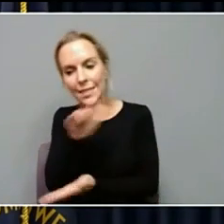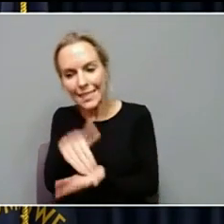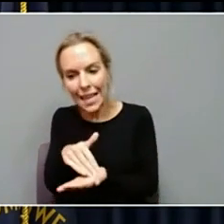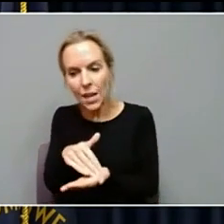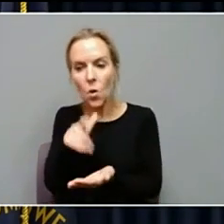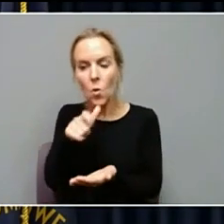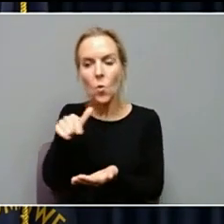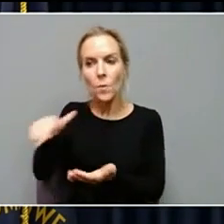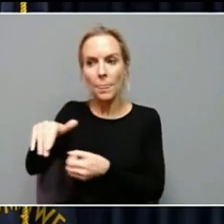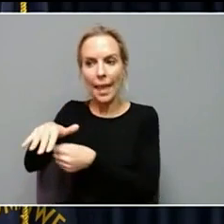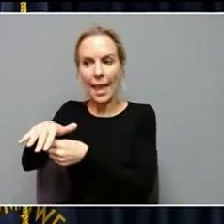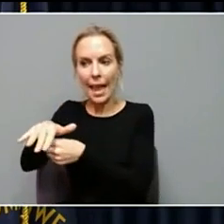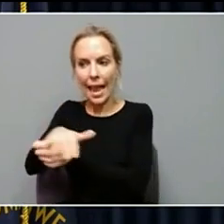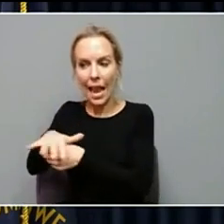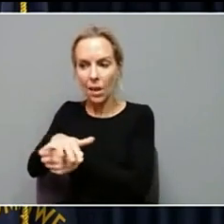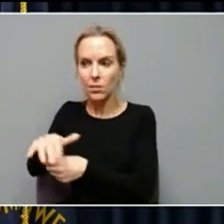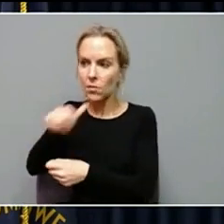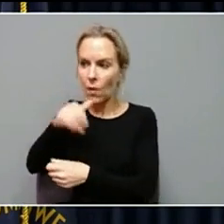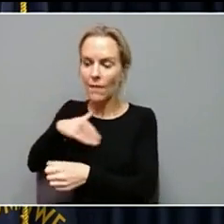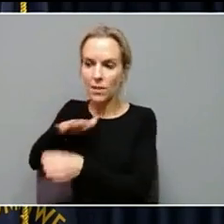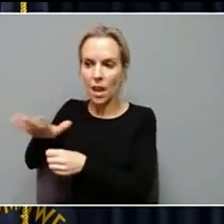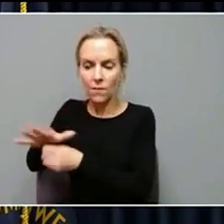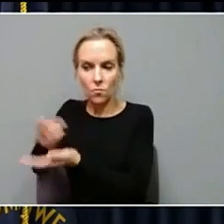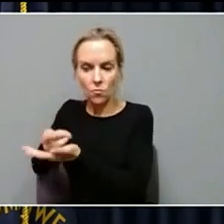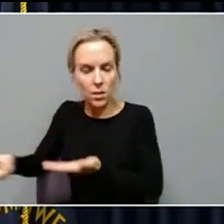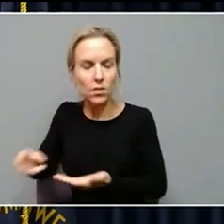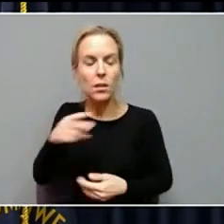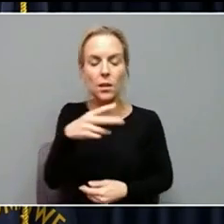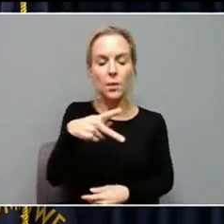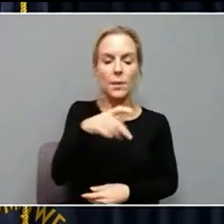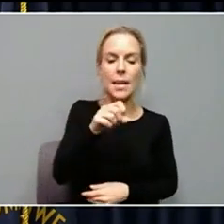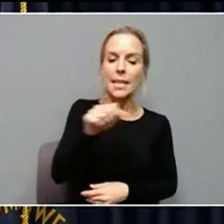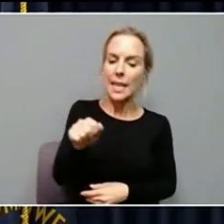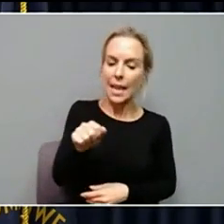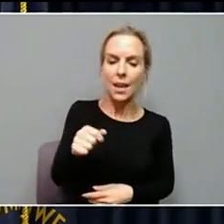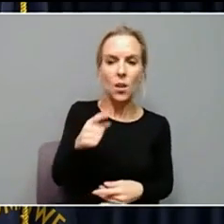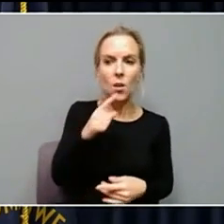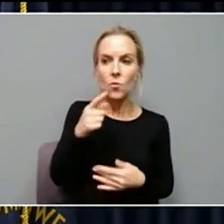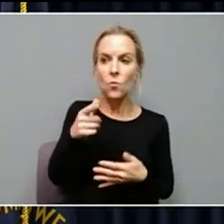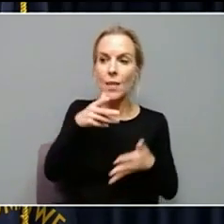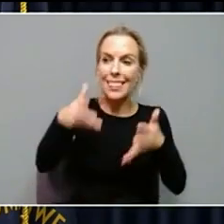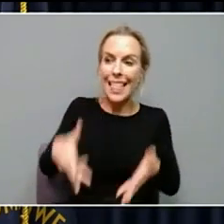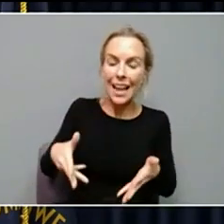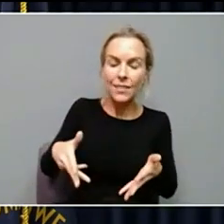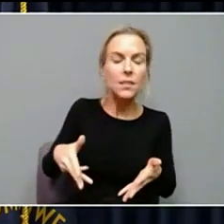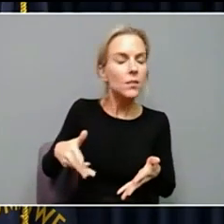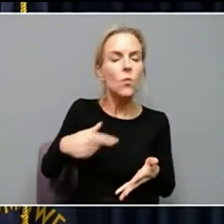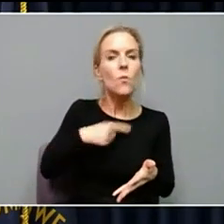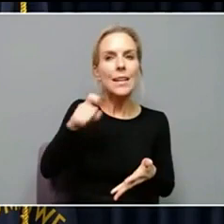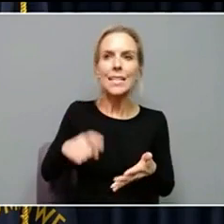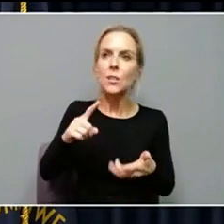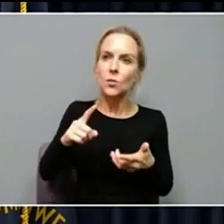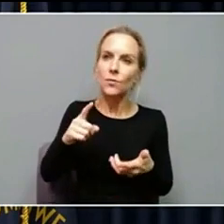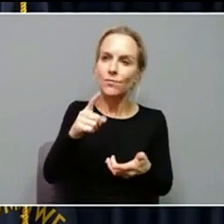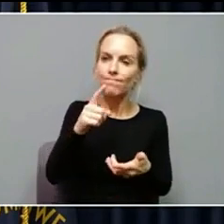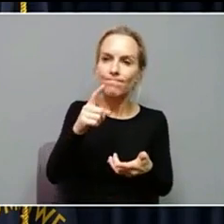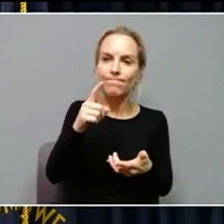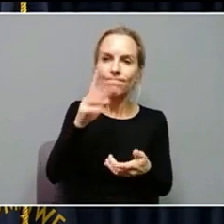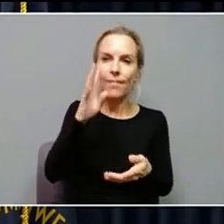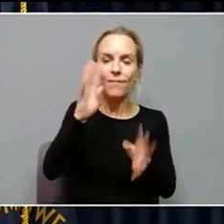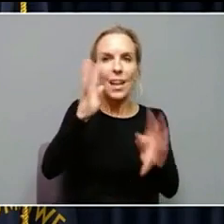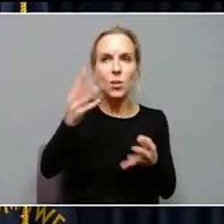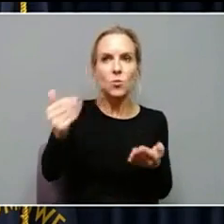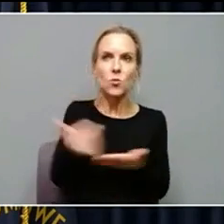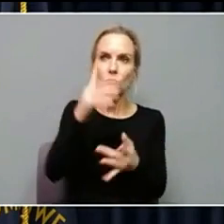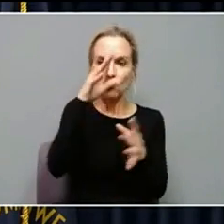Now, PSAs and the rest, we need to figure out new strategies, no question. And we're all